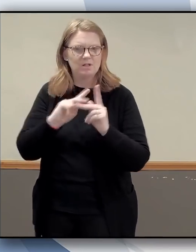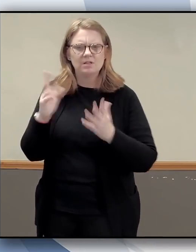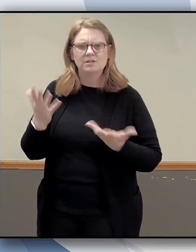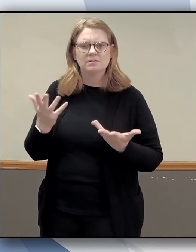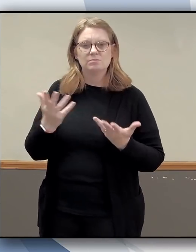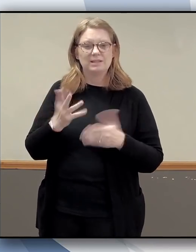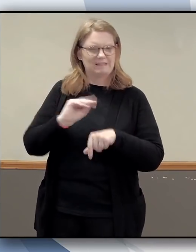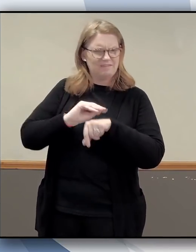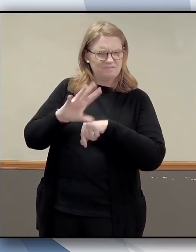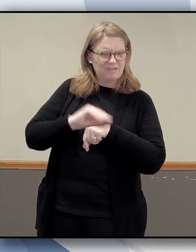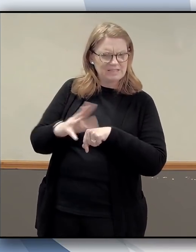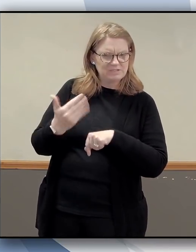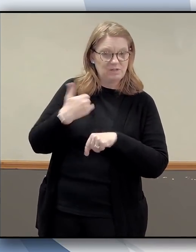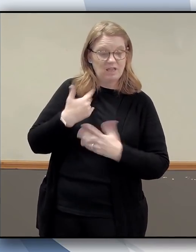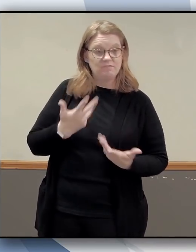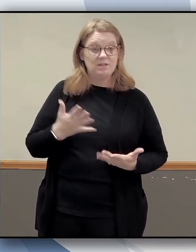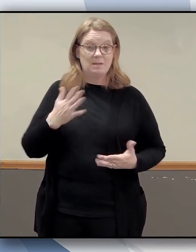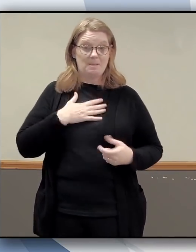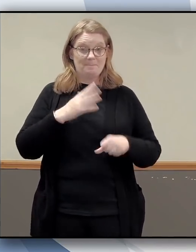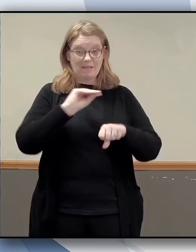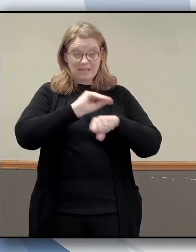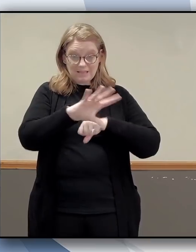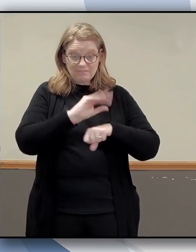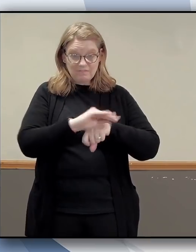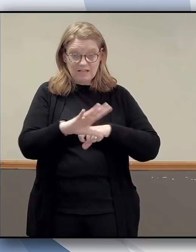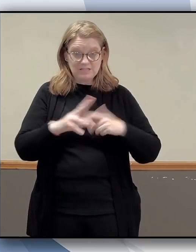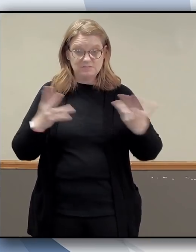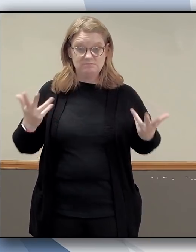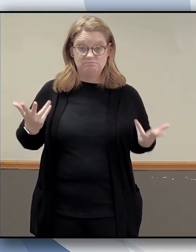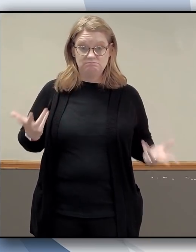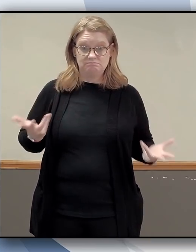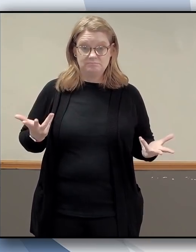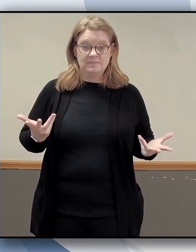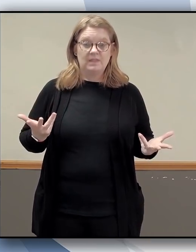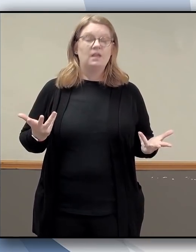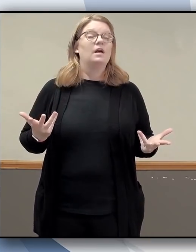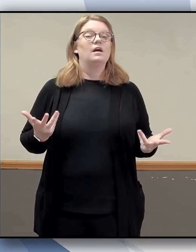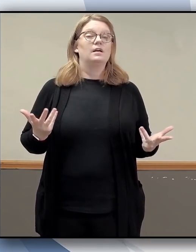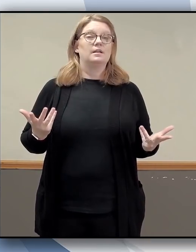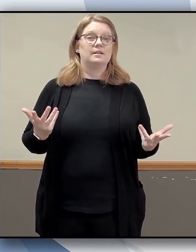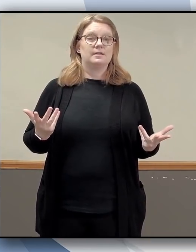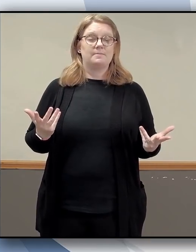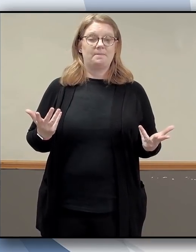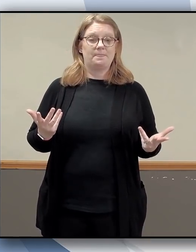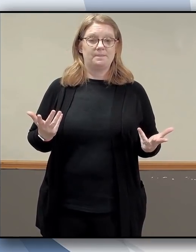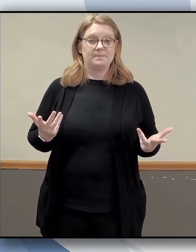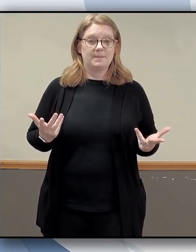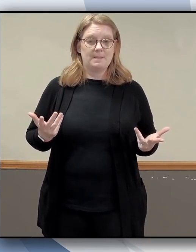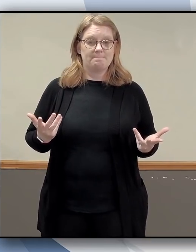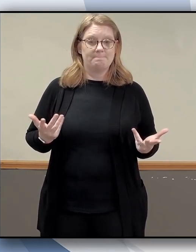those folks is to make sure that people